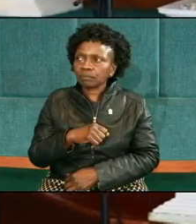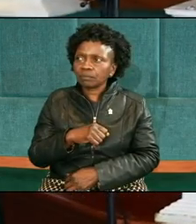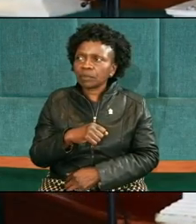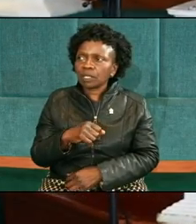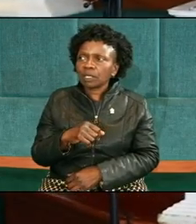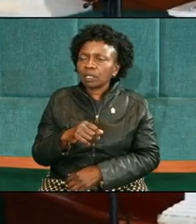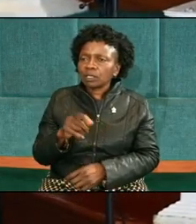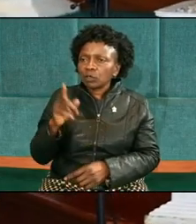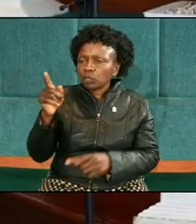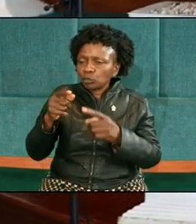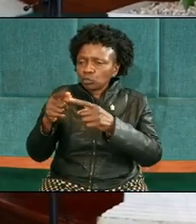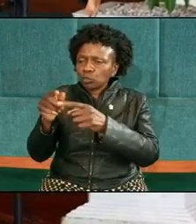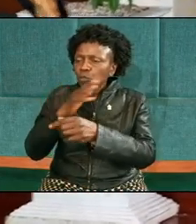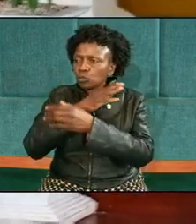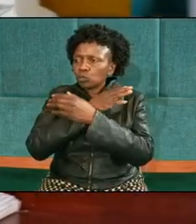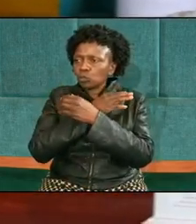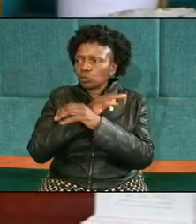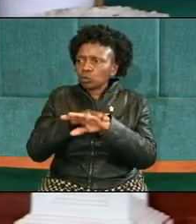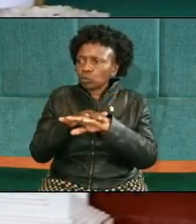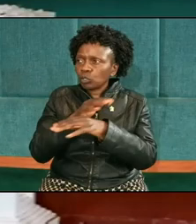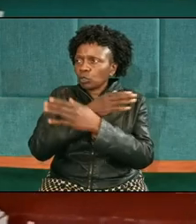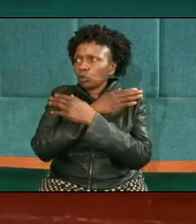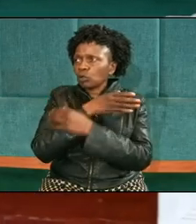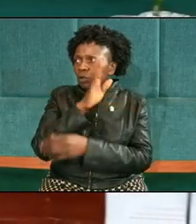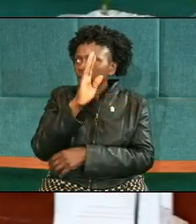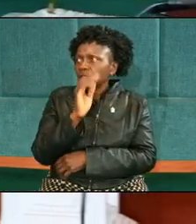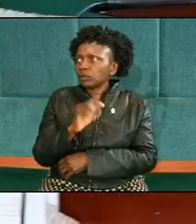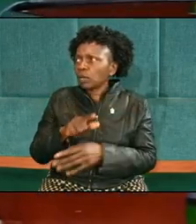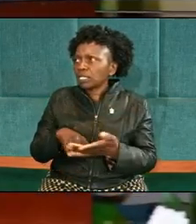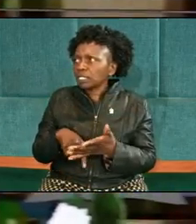You're too good, God. What?